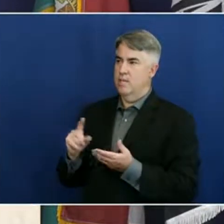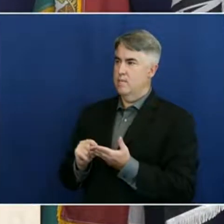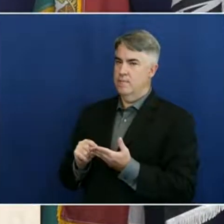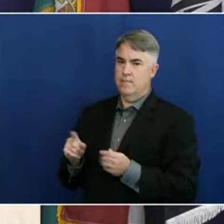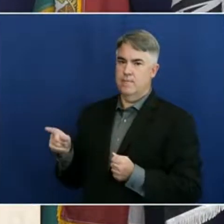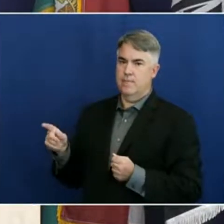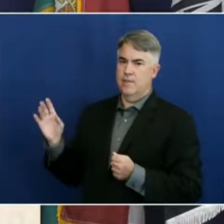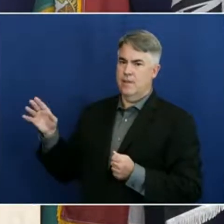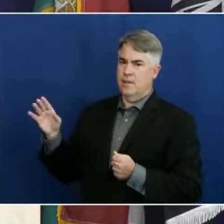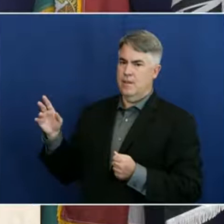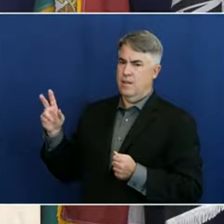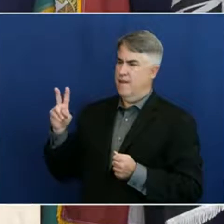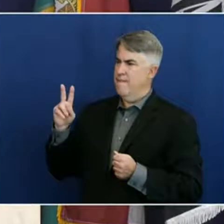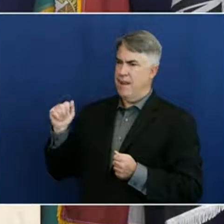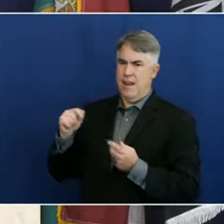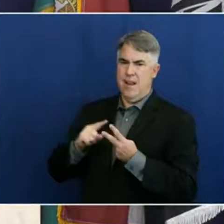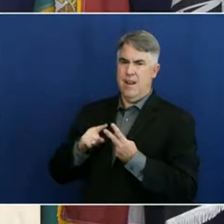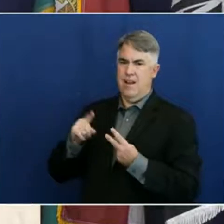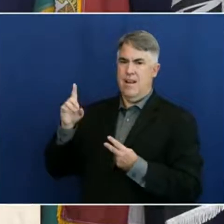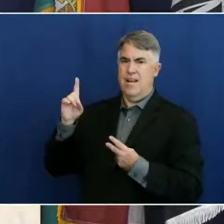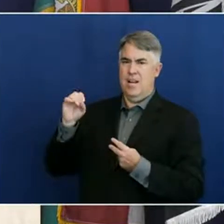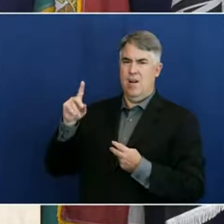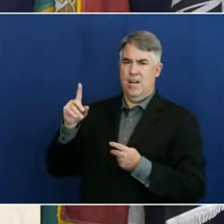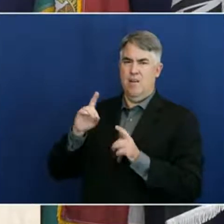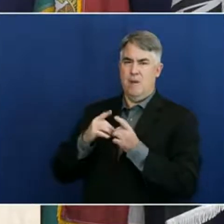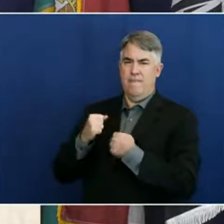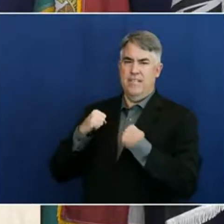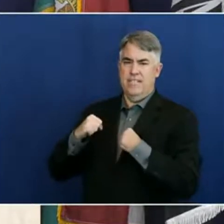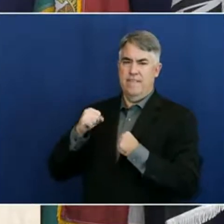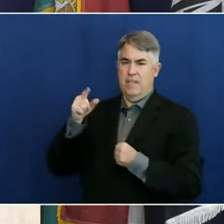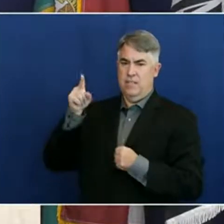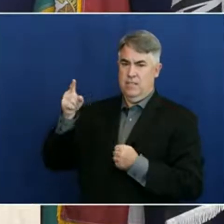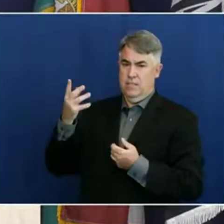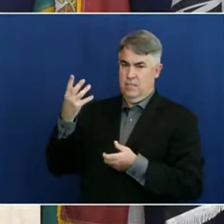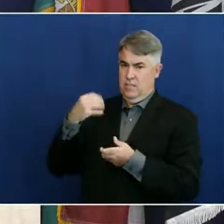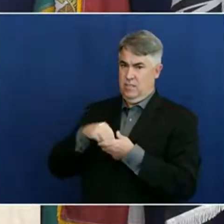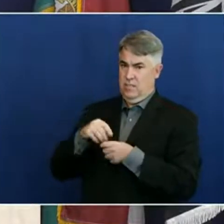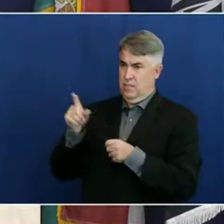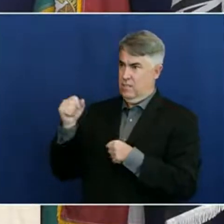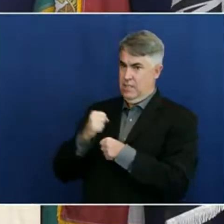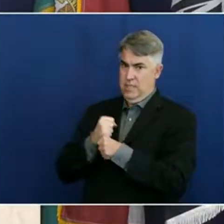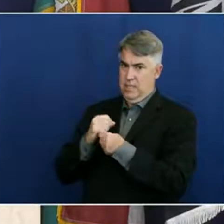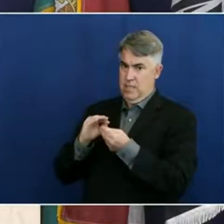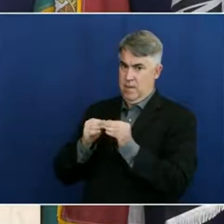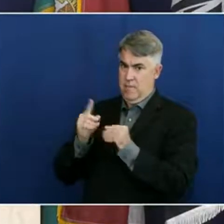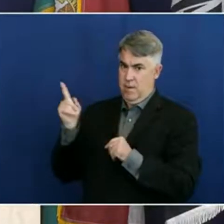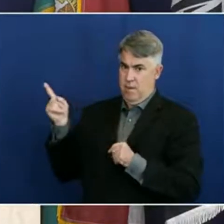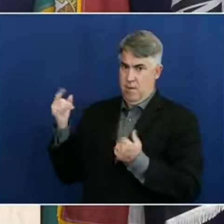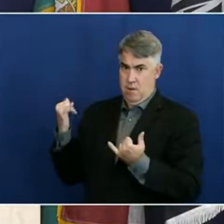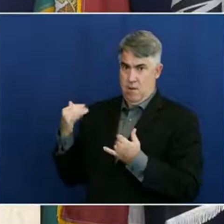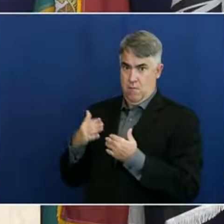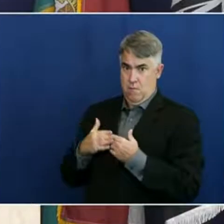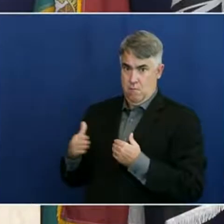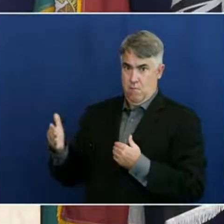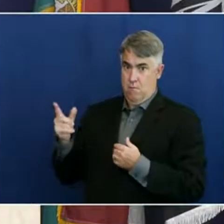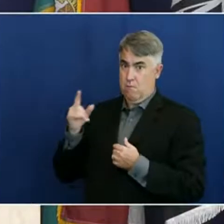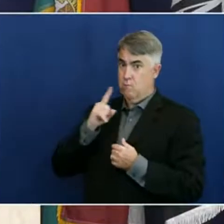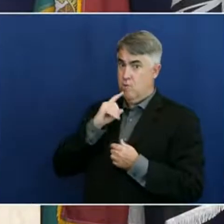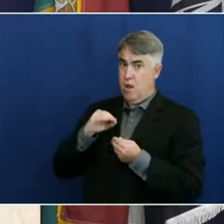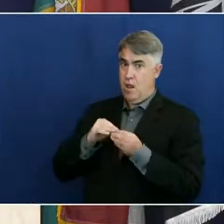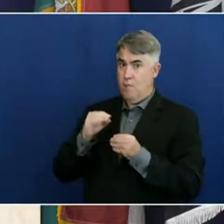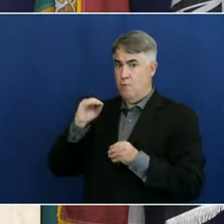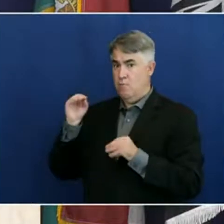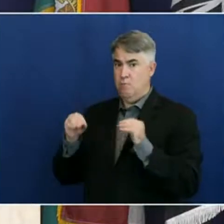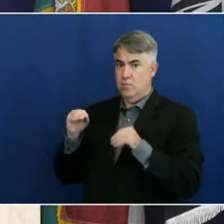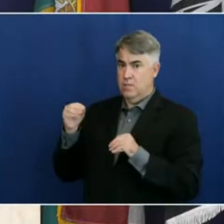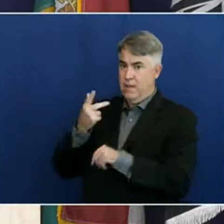numbers are now included in the vaccine dashboard numbers, does the dashboard reflect the total numbers of vaccinated San Diegans? If not, what data